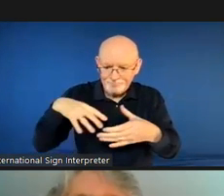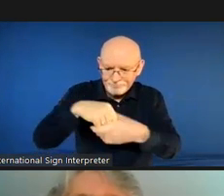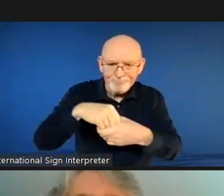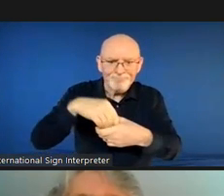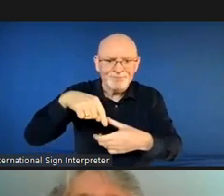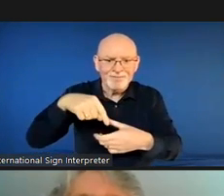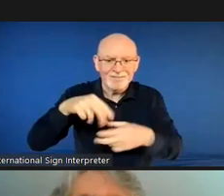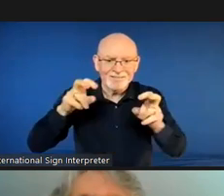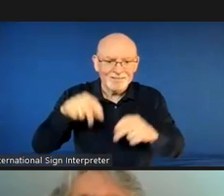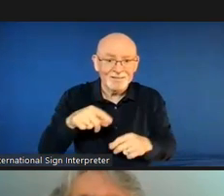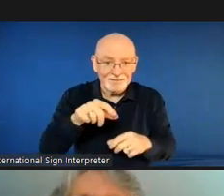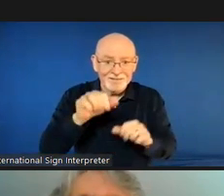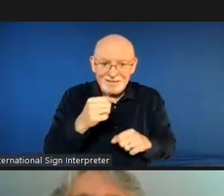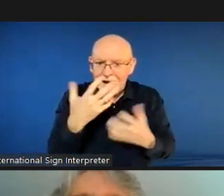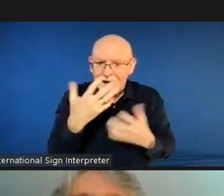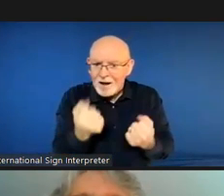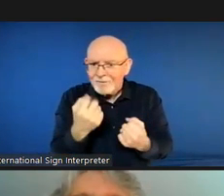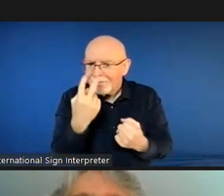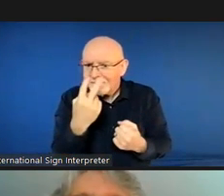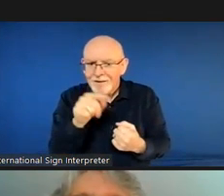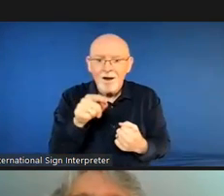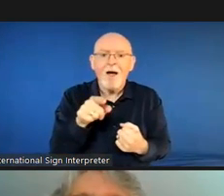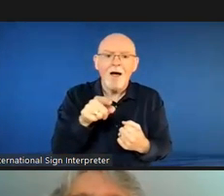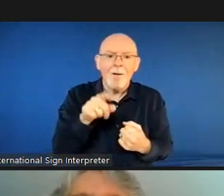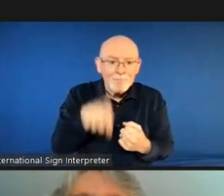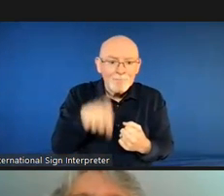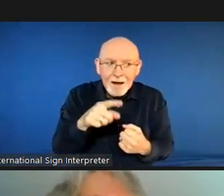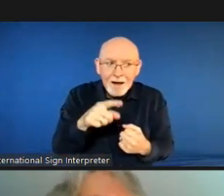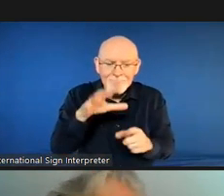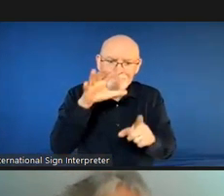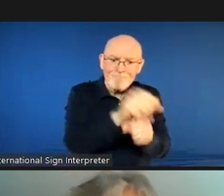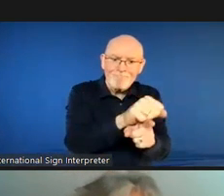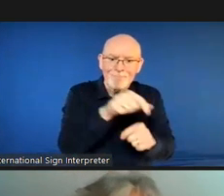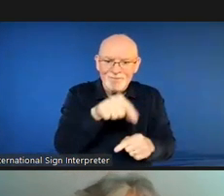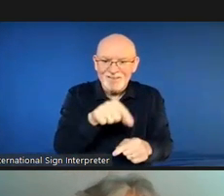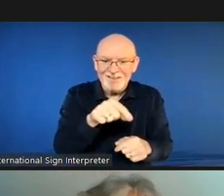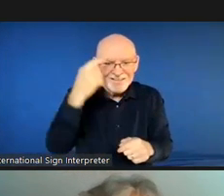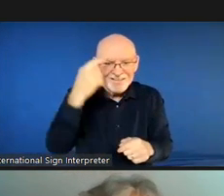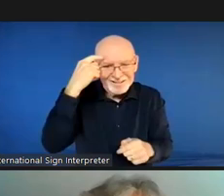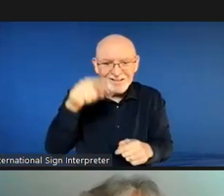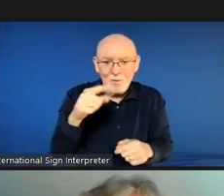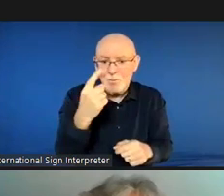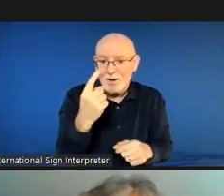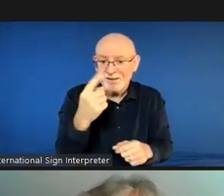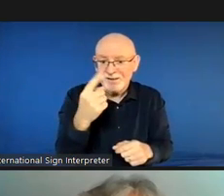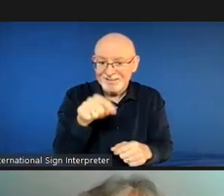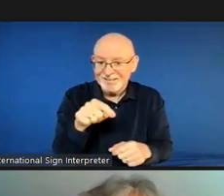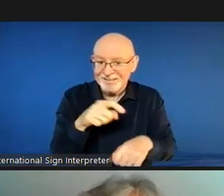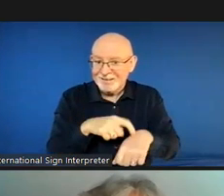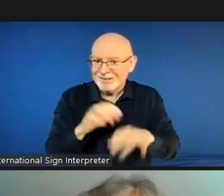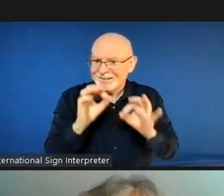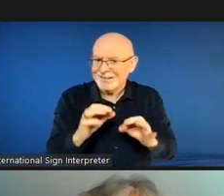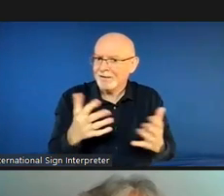education. And so the task for us as a community is to make sure that it isn't just able-bodied girls, but girls